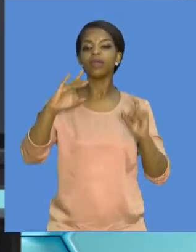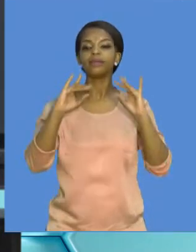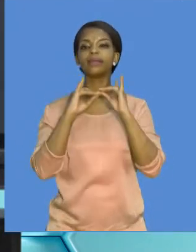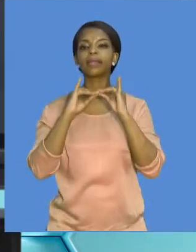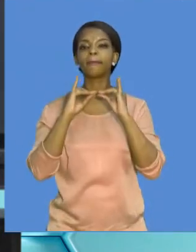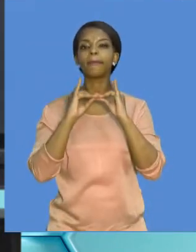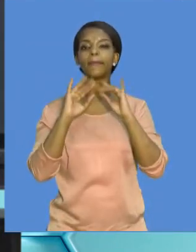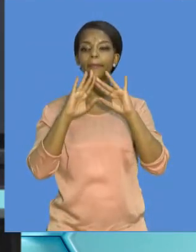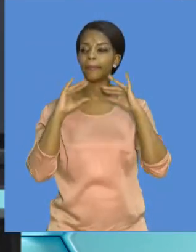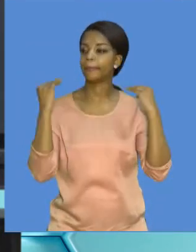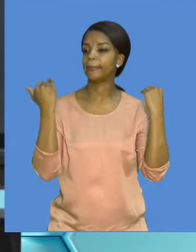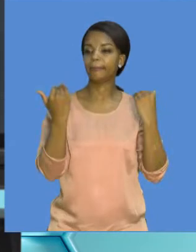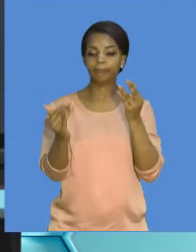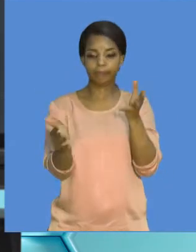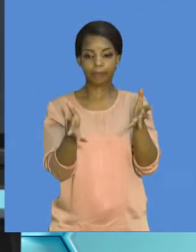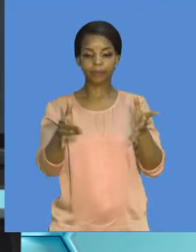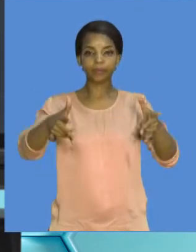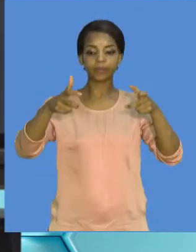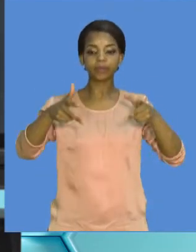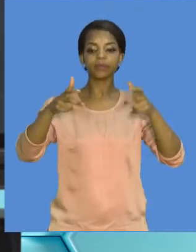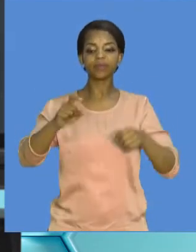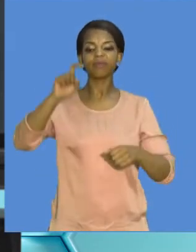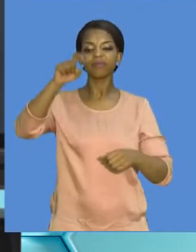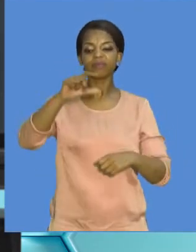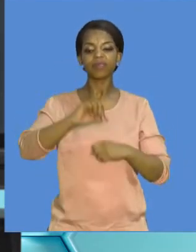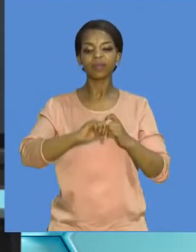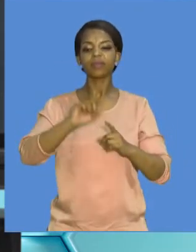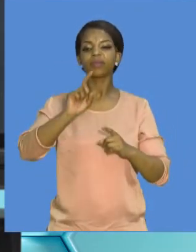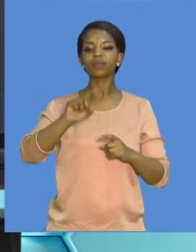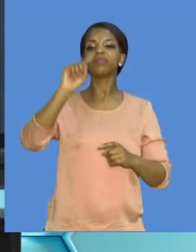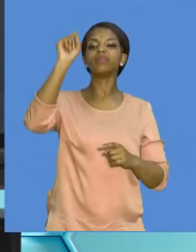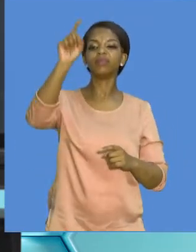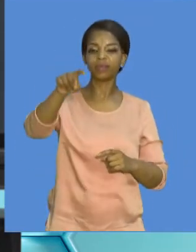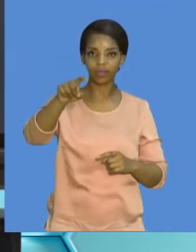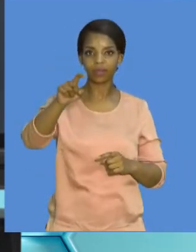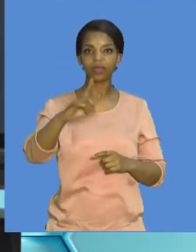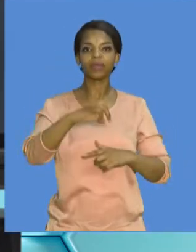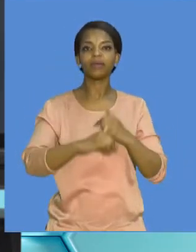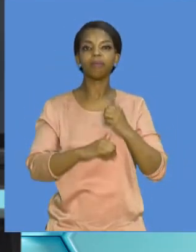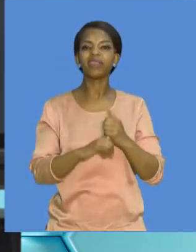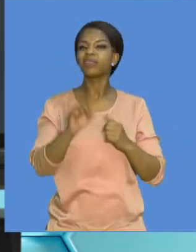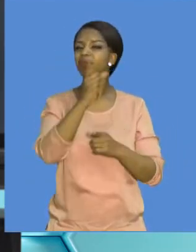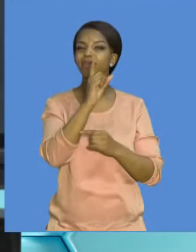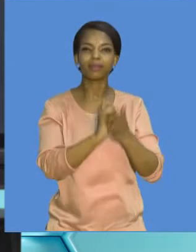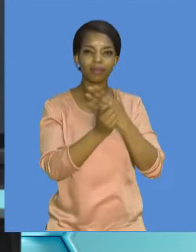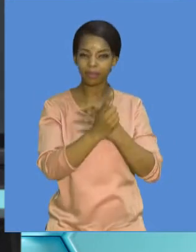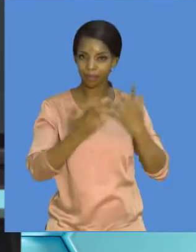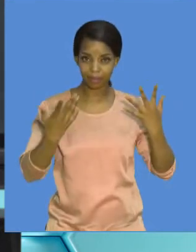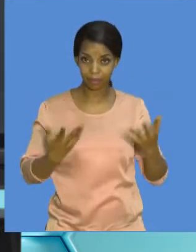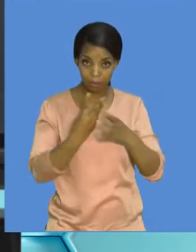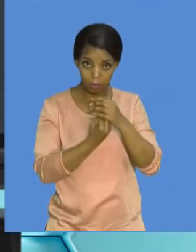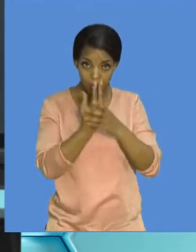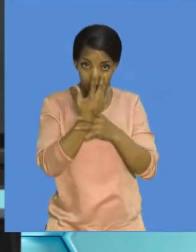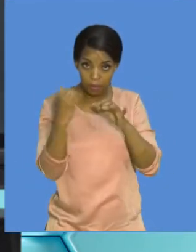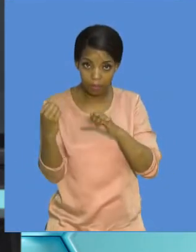and the number of people that went to the stadium the other month. What is happening? What will be the growth there? Is it constant?